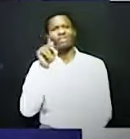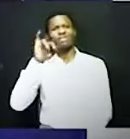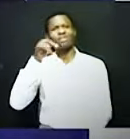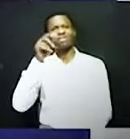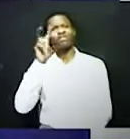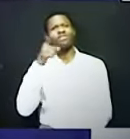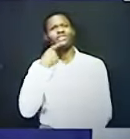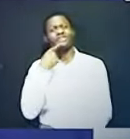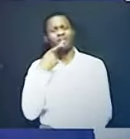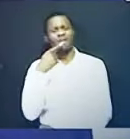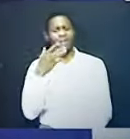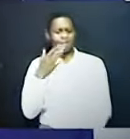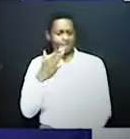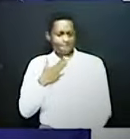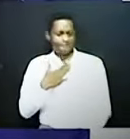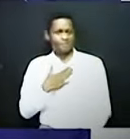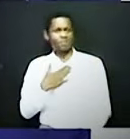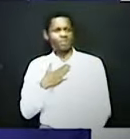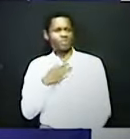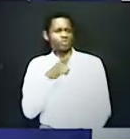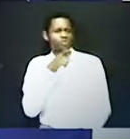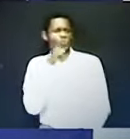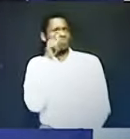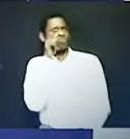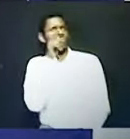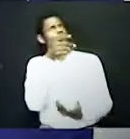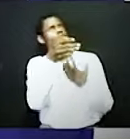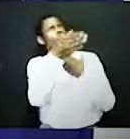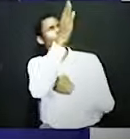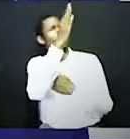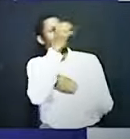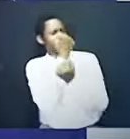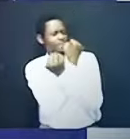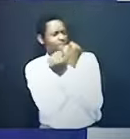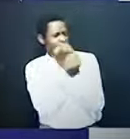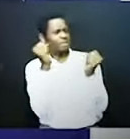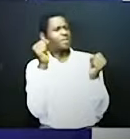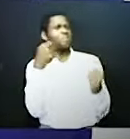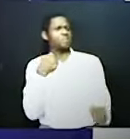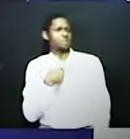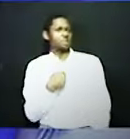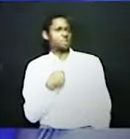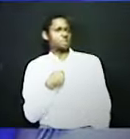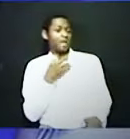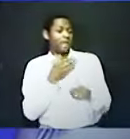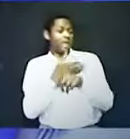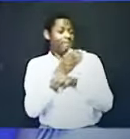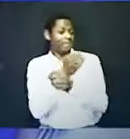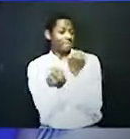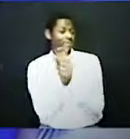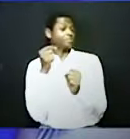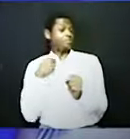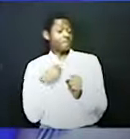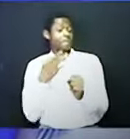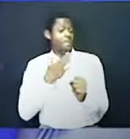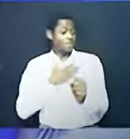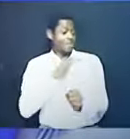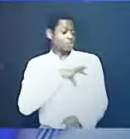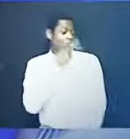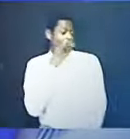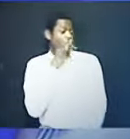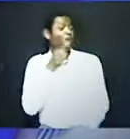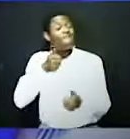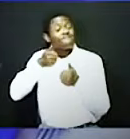is saying that he saved me. But after saving me, my soul is following hard after